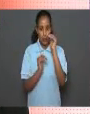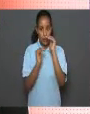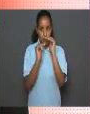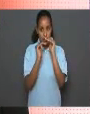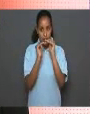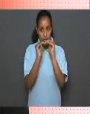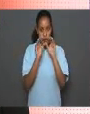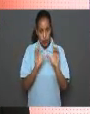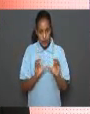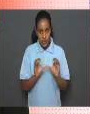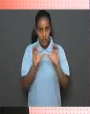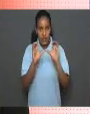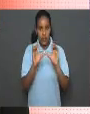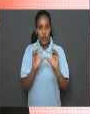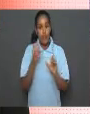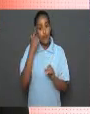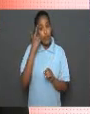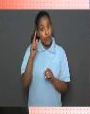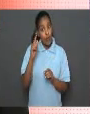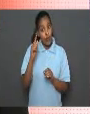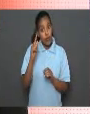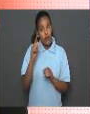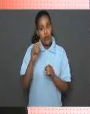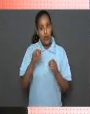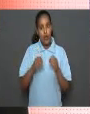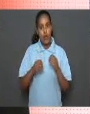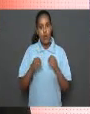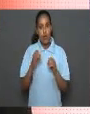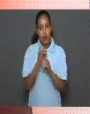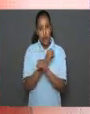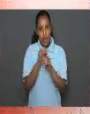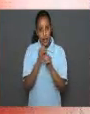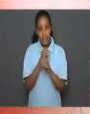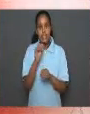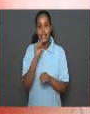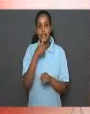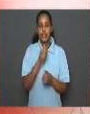equilibrium constant for an organic acid.